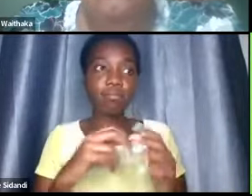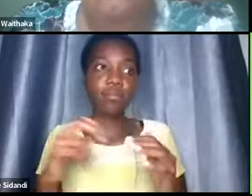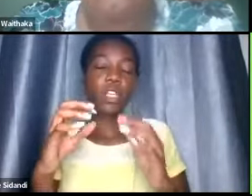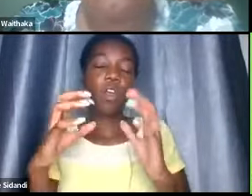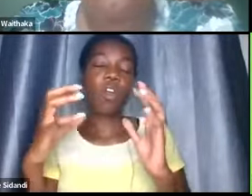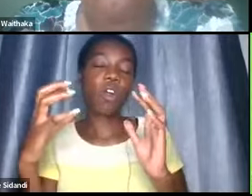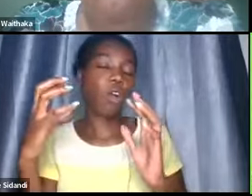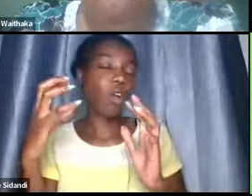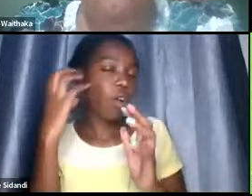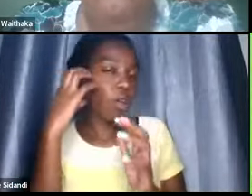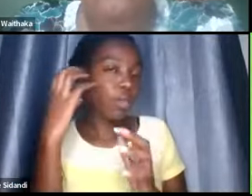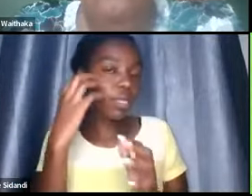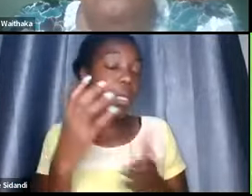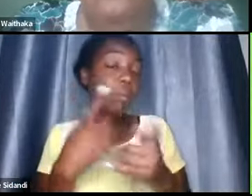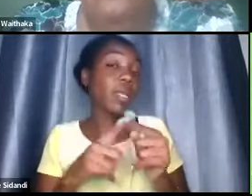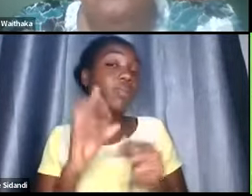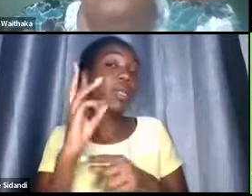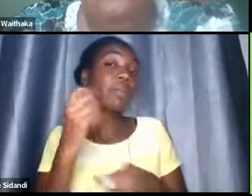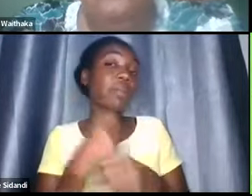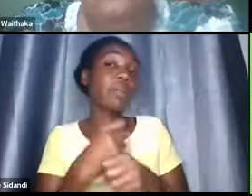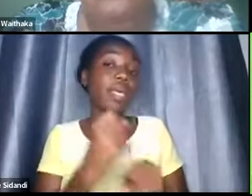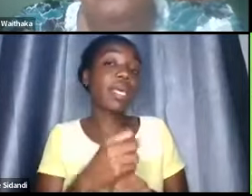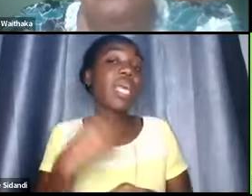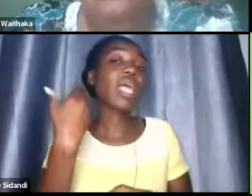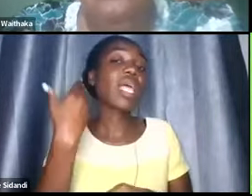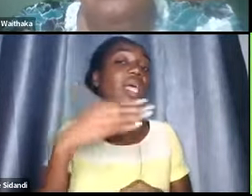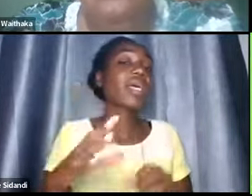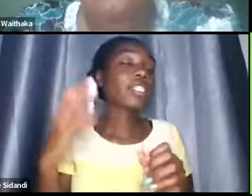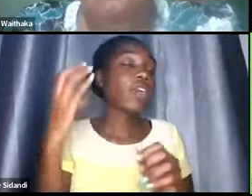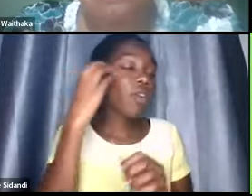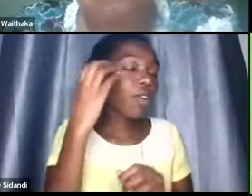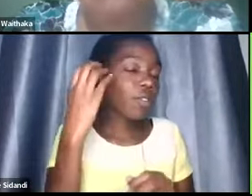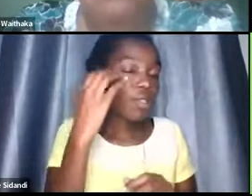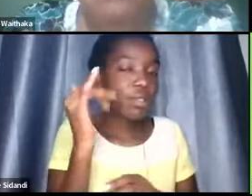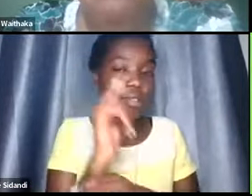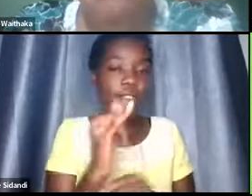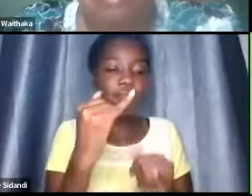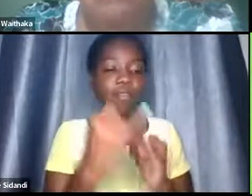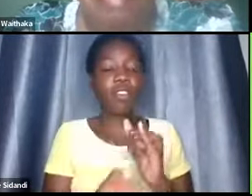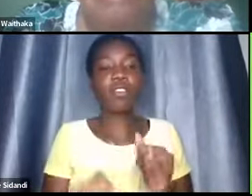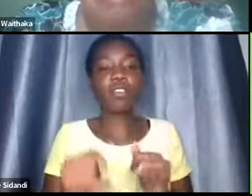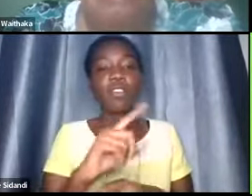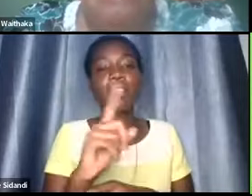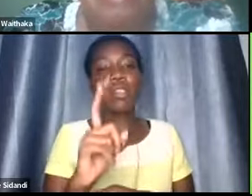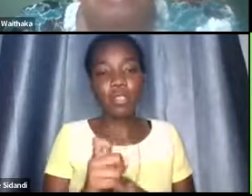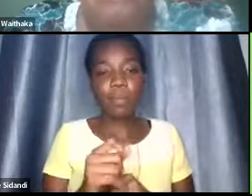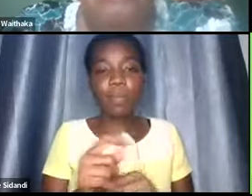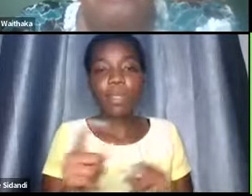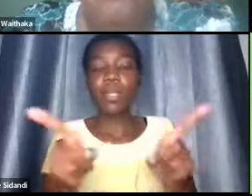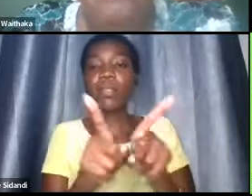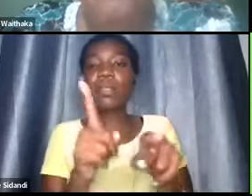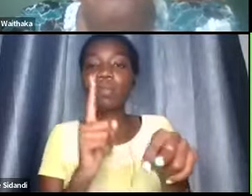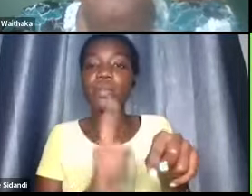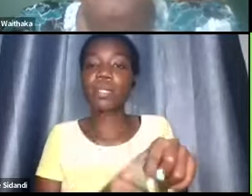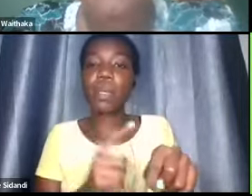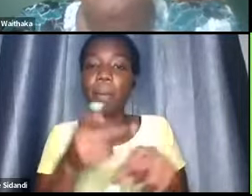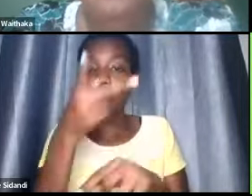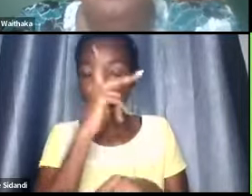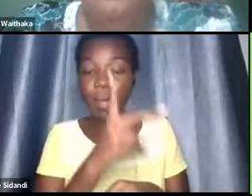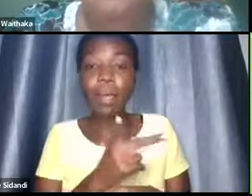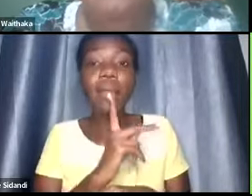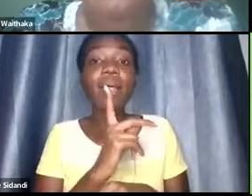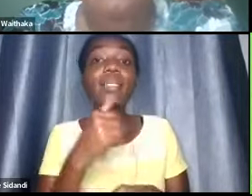them hate the subjects, hence lower aggregate at the final exam. I agree with that. And also for the parent who said